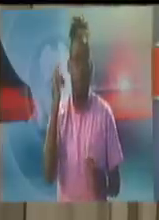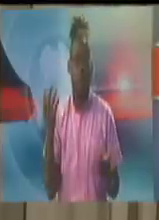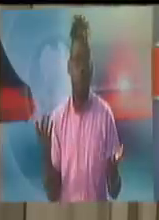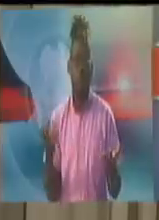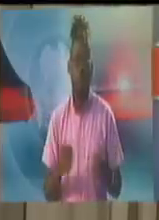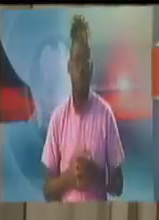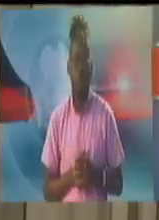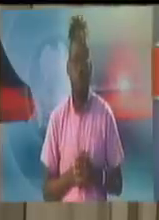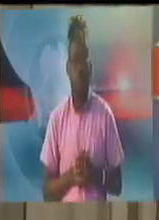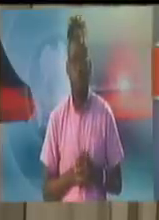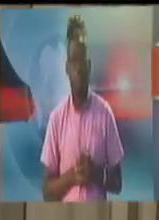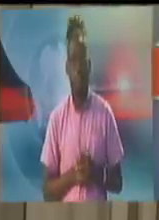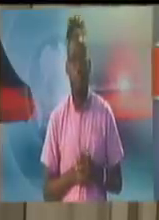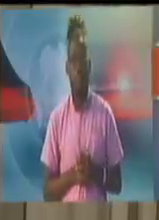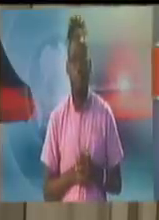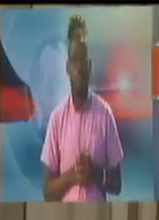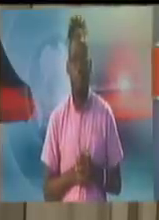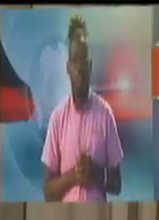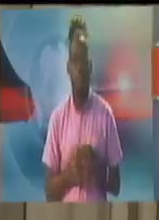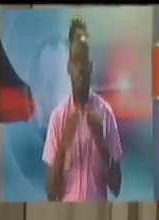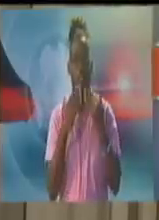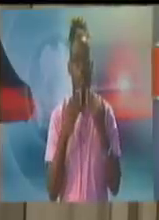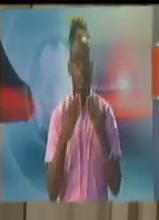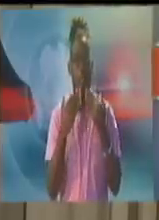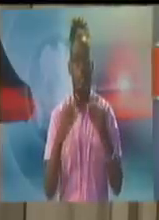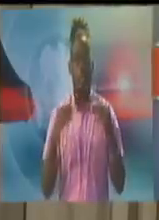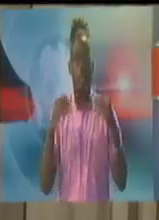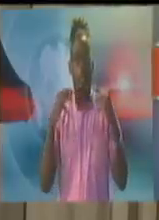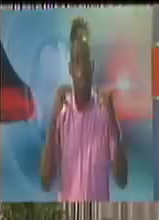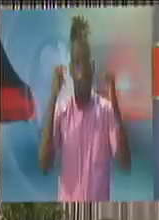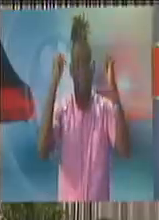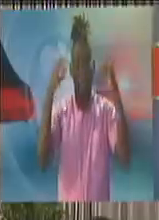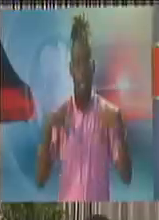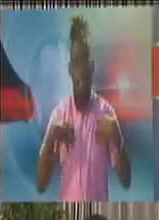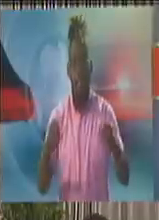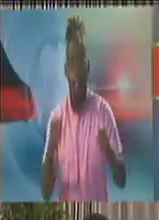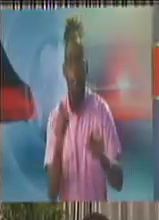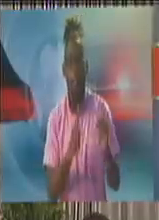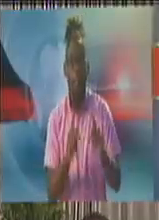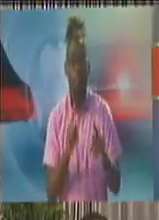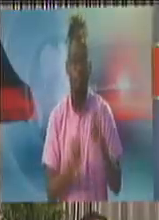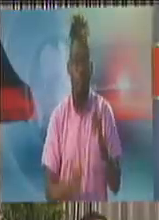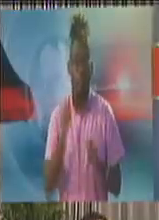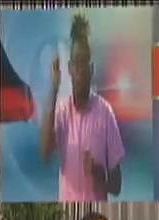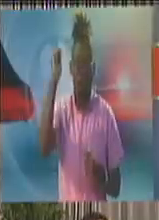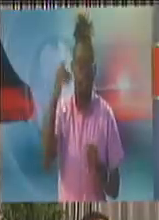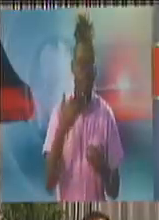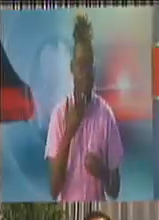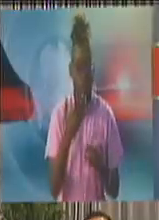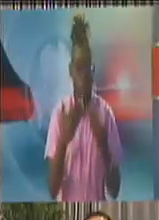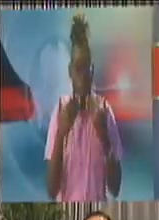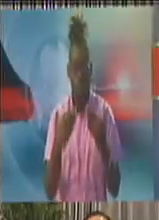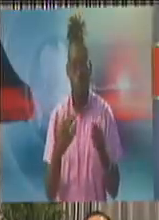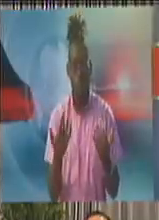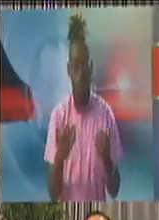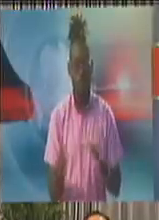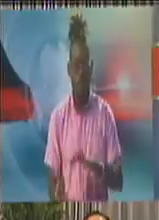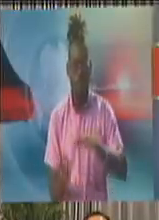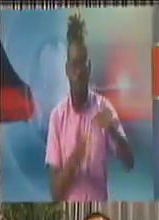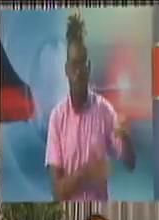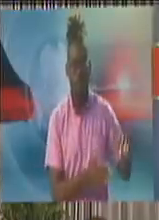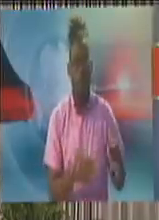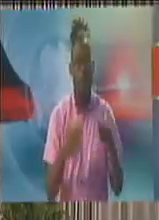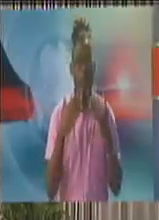Minister Cox, Minister Deyalsingh. Thank you. Population of Trinidad and Tobago. Thank you very much, Minister Young, for that comprehensive